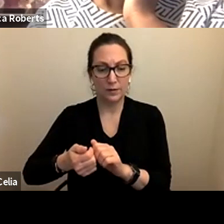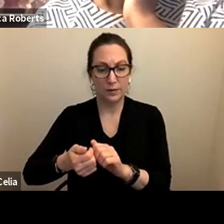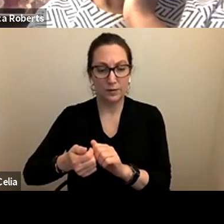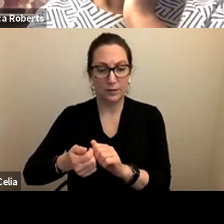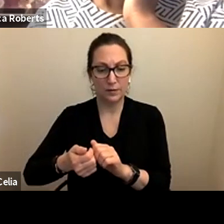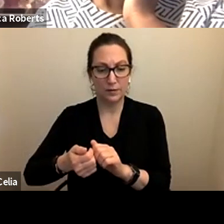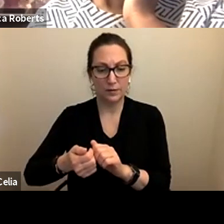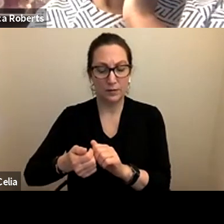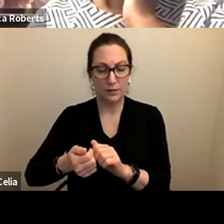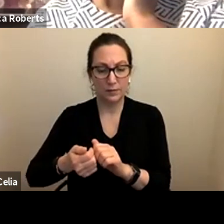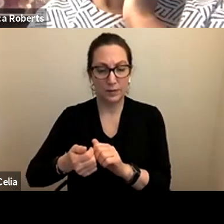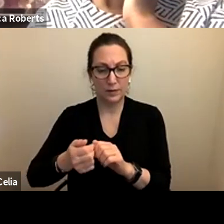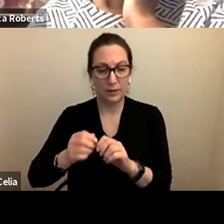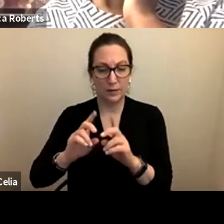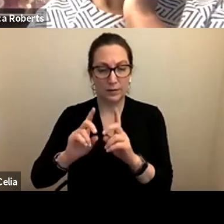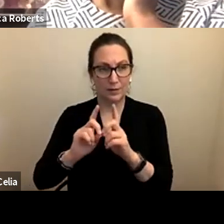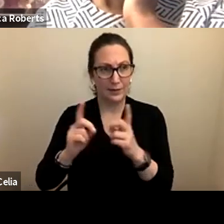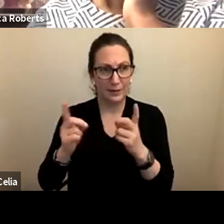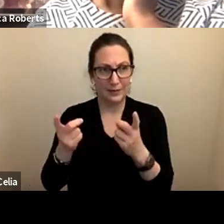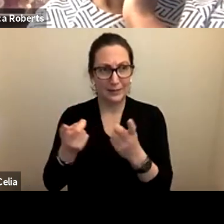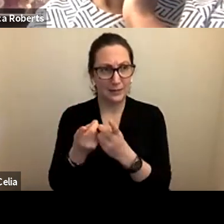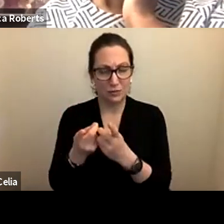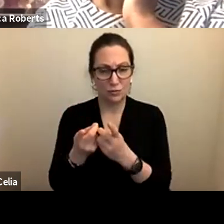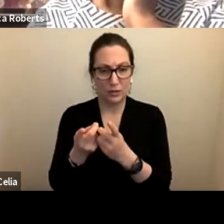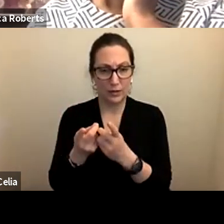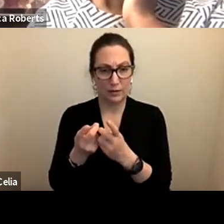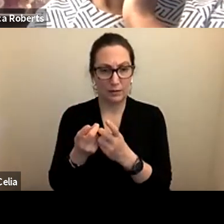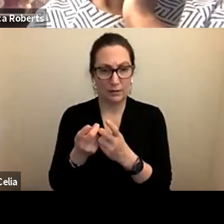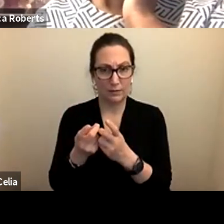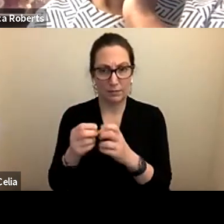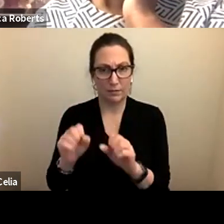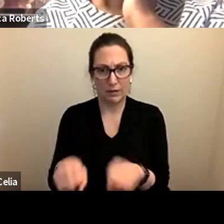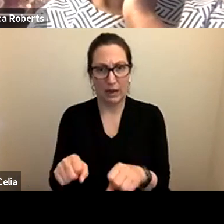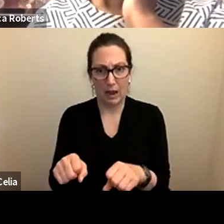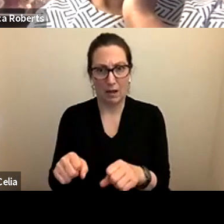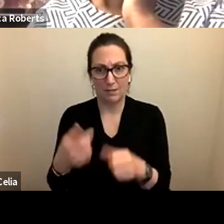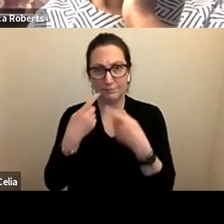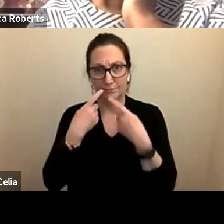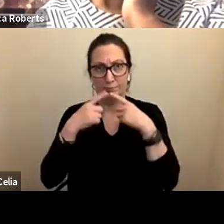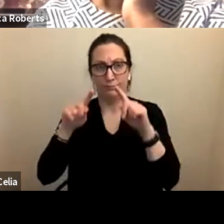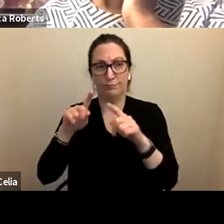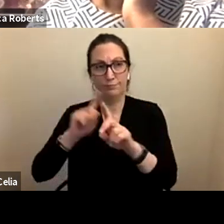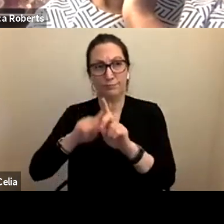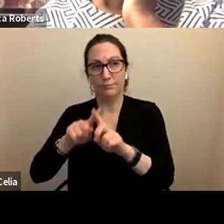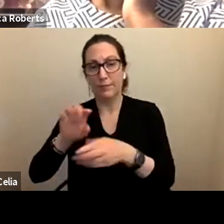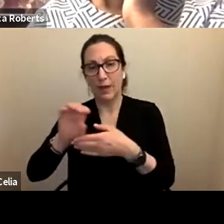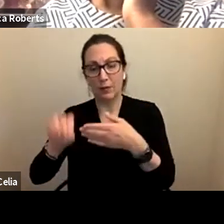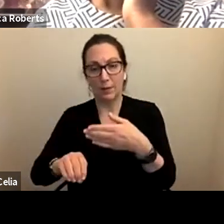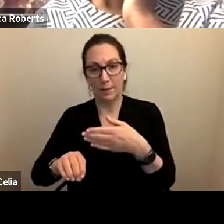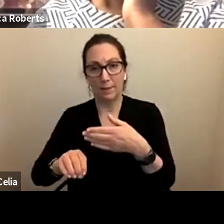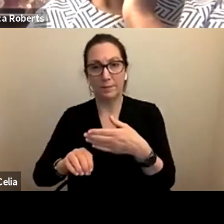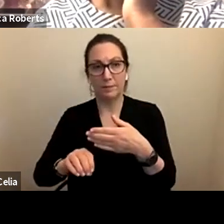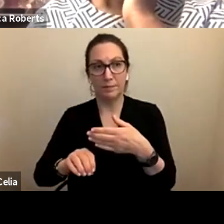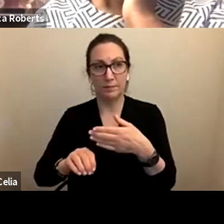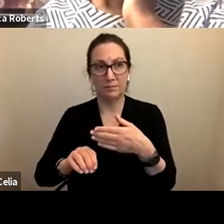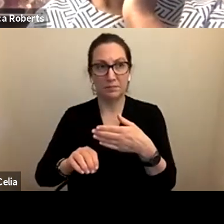actually reaches those outcomes? And that would be another question that I would raise.